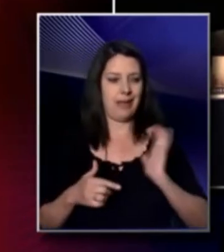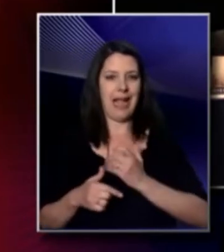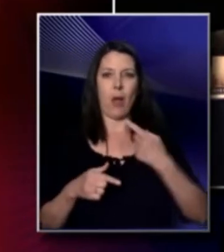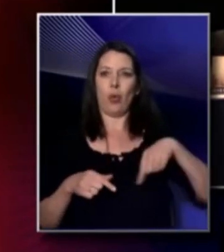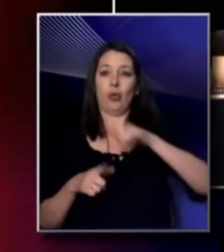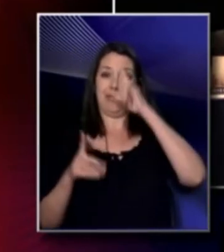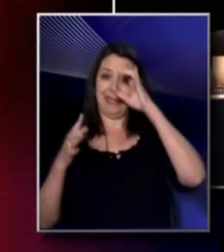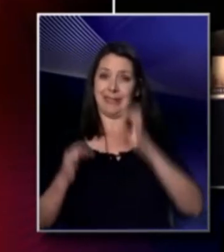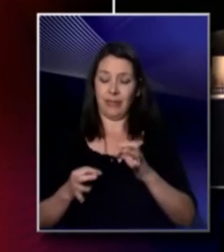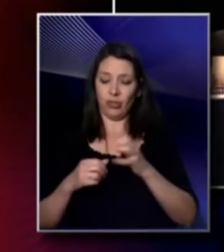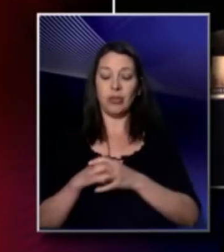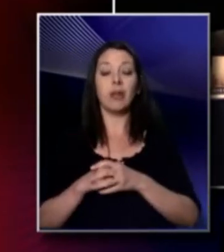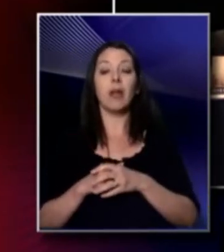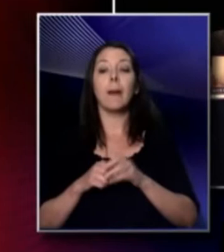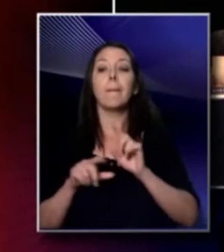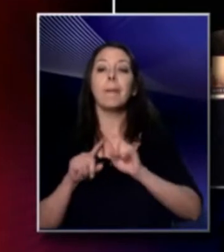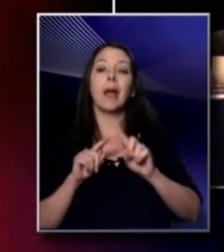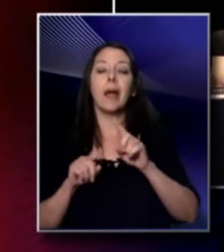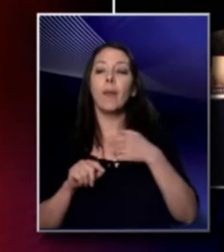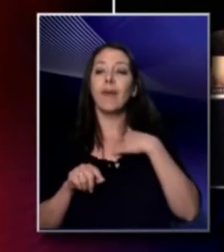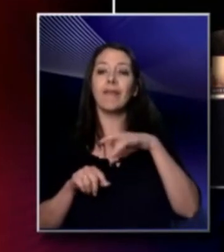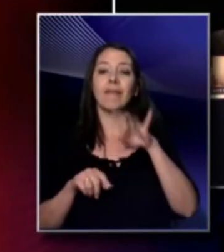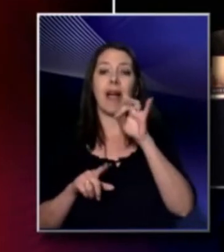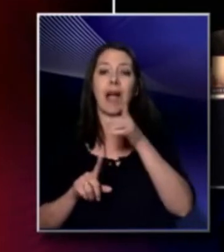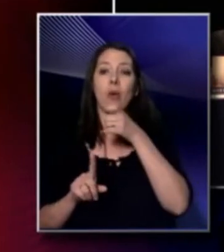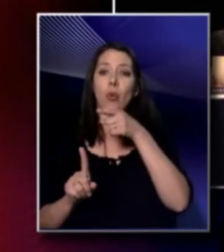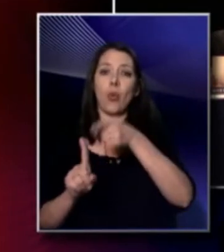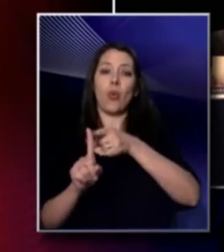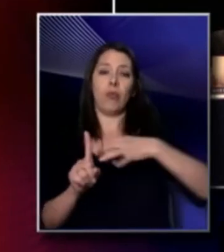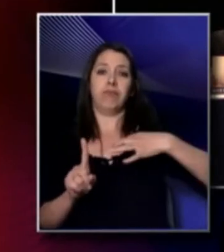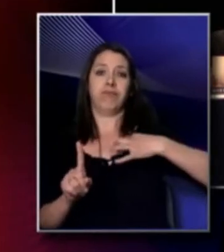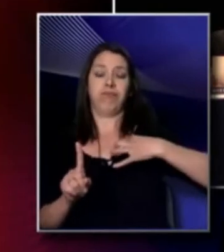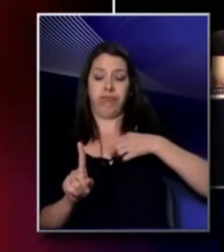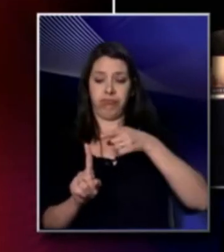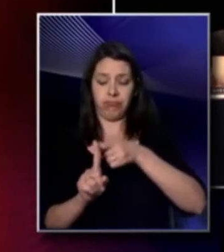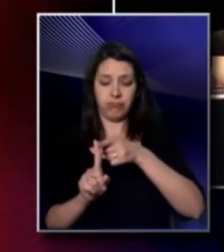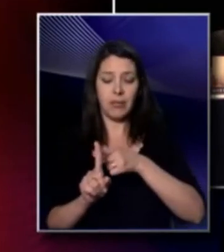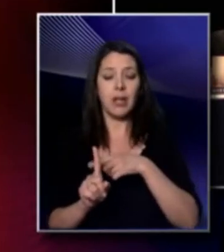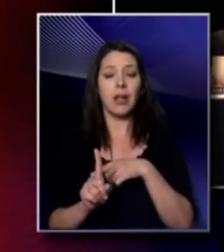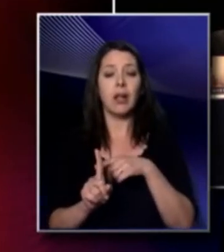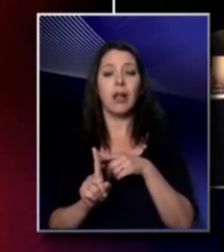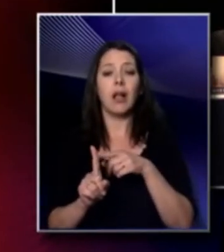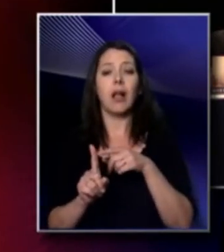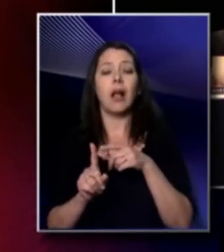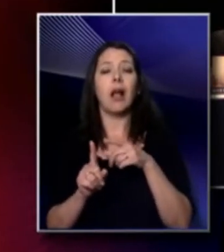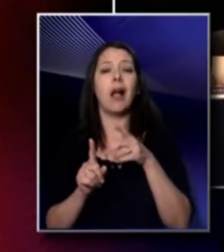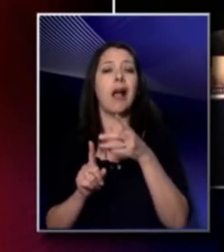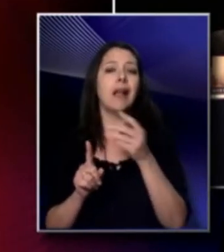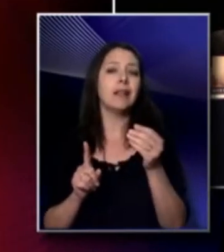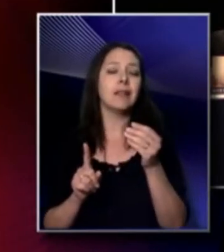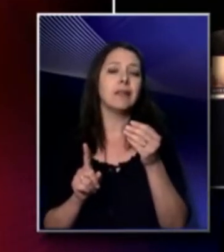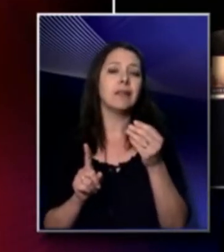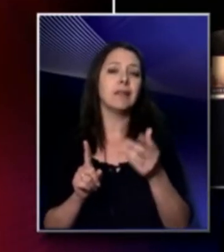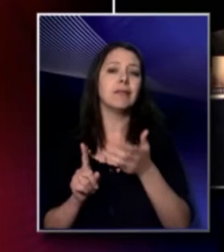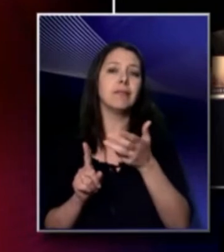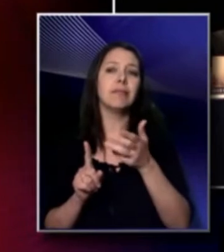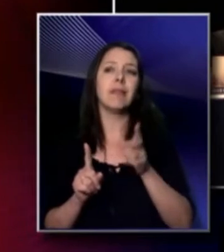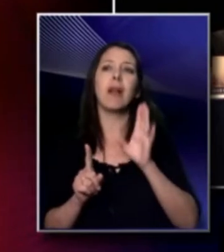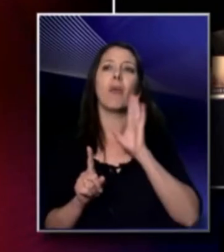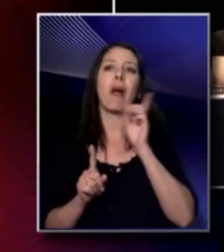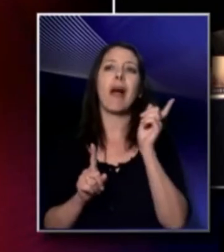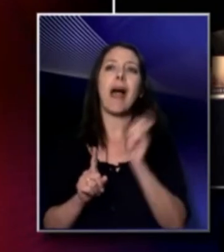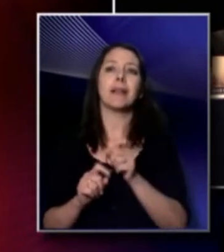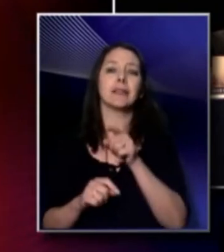terms of finding a person and kind of formulating something, so I'm going to actually ask Bill and